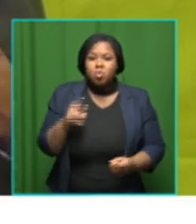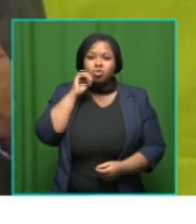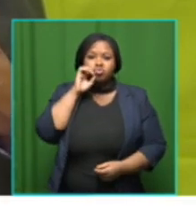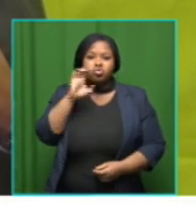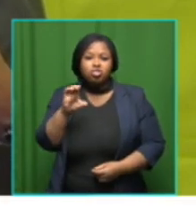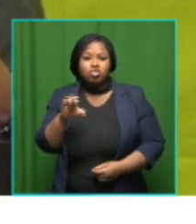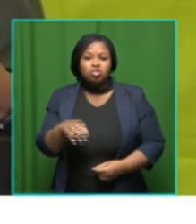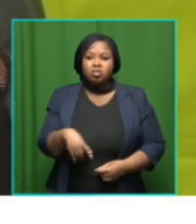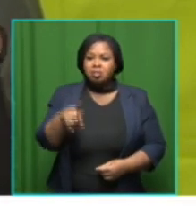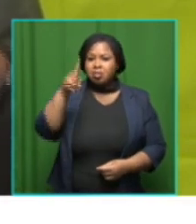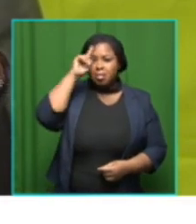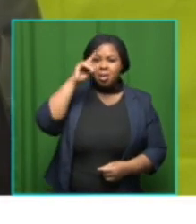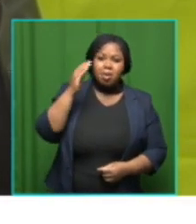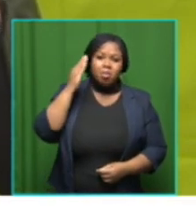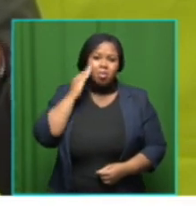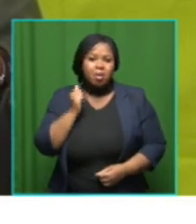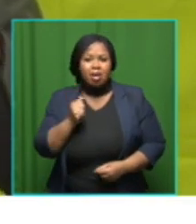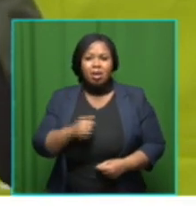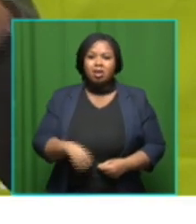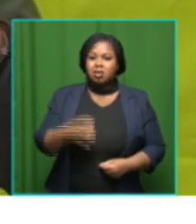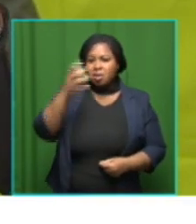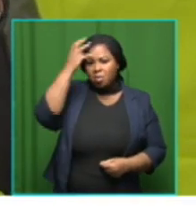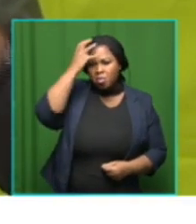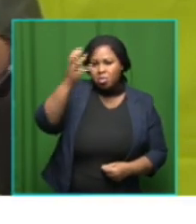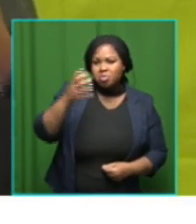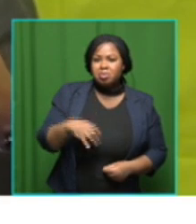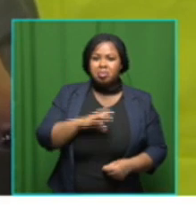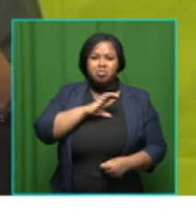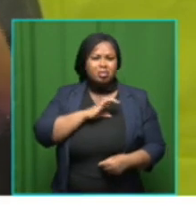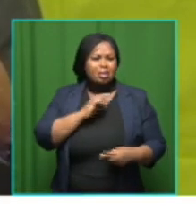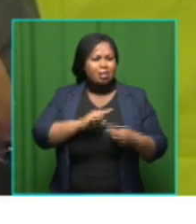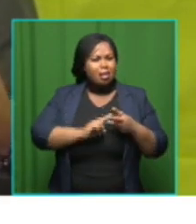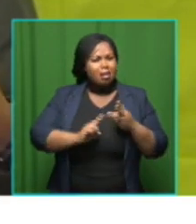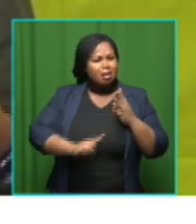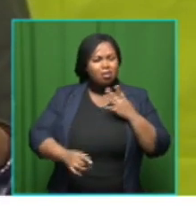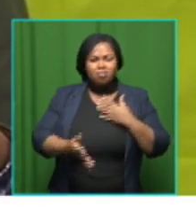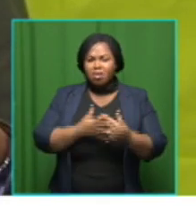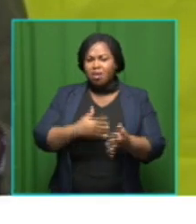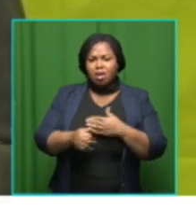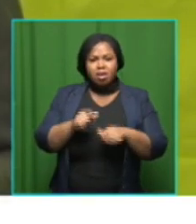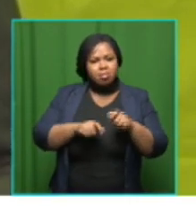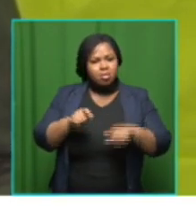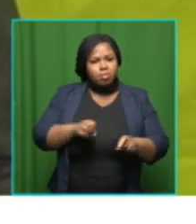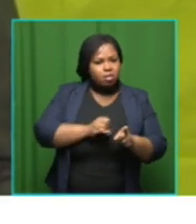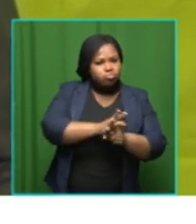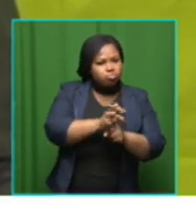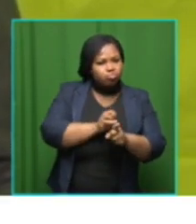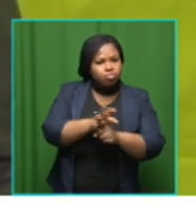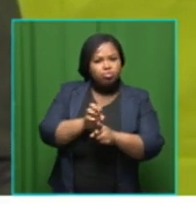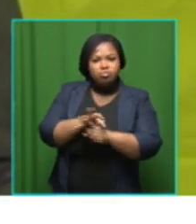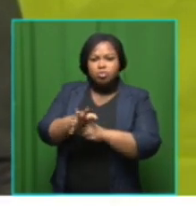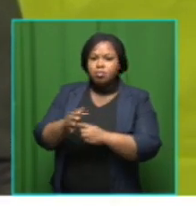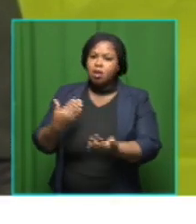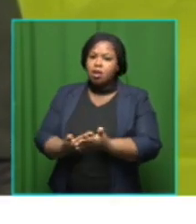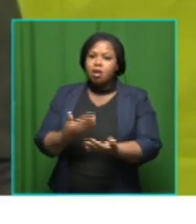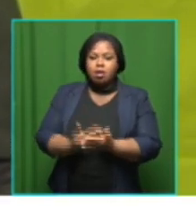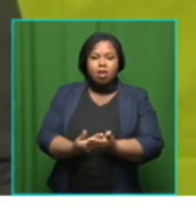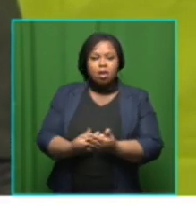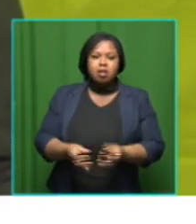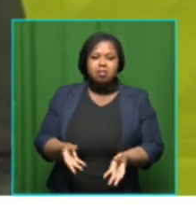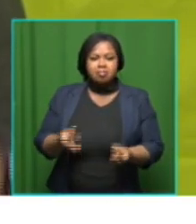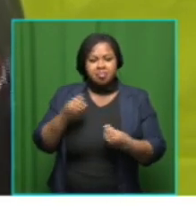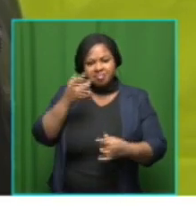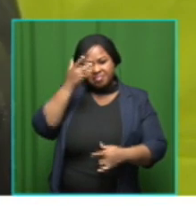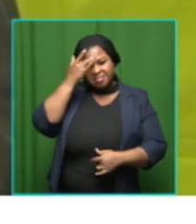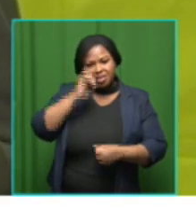chooses religion. A virus affects every human being, and every human being that has got those actual